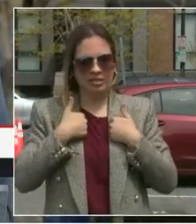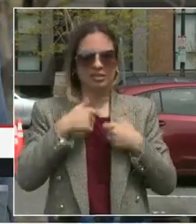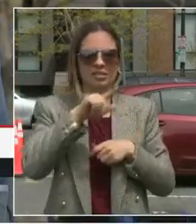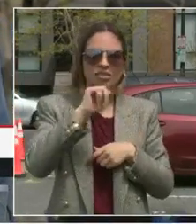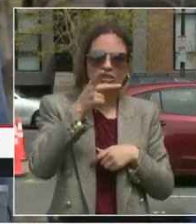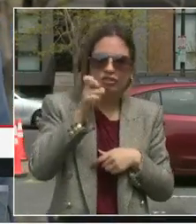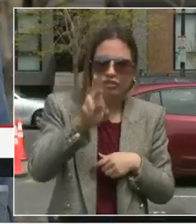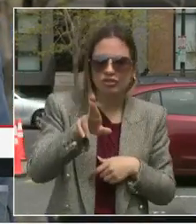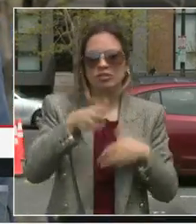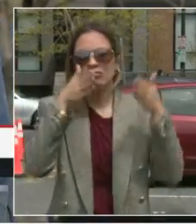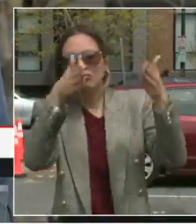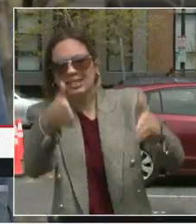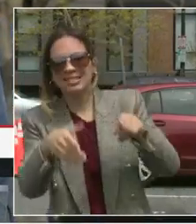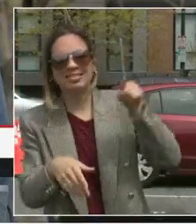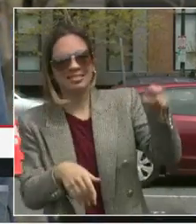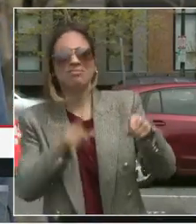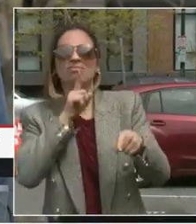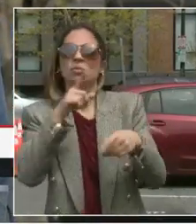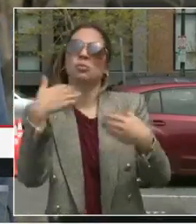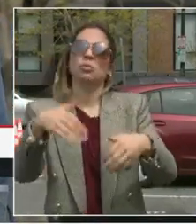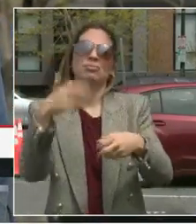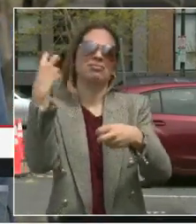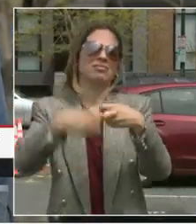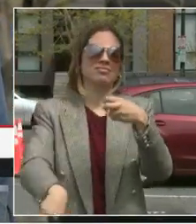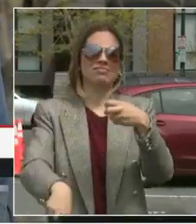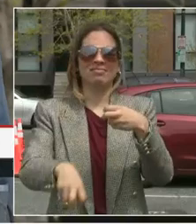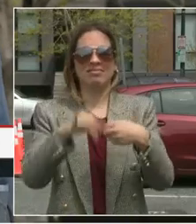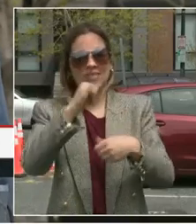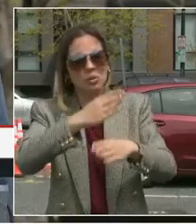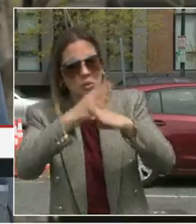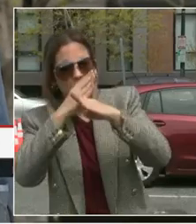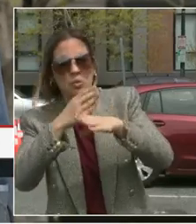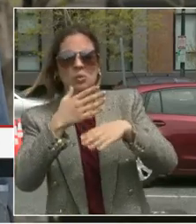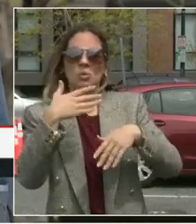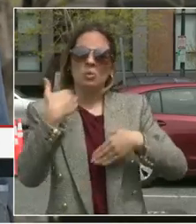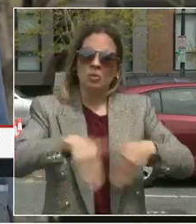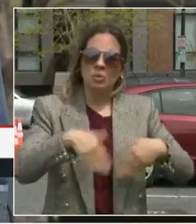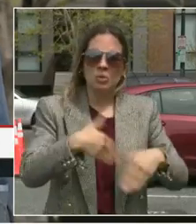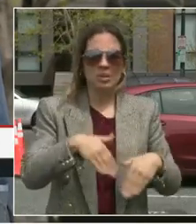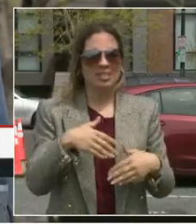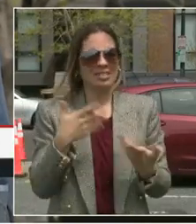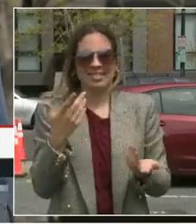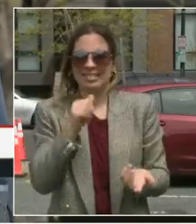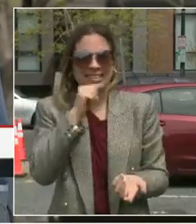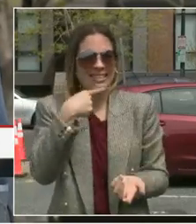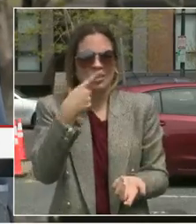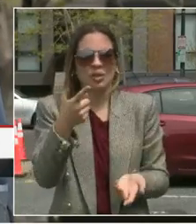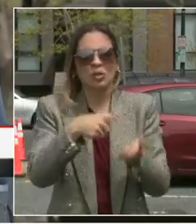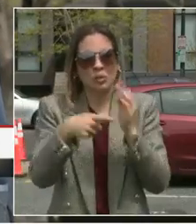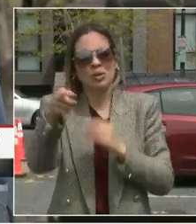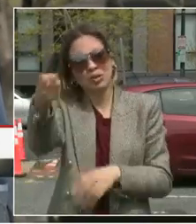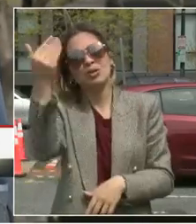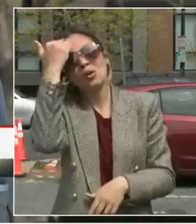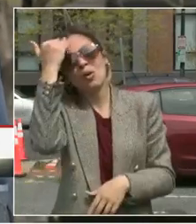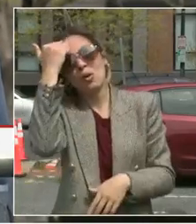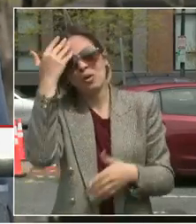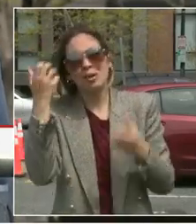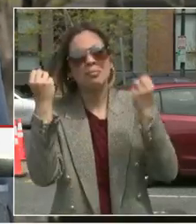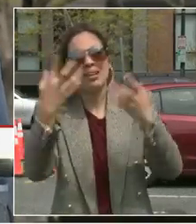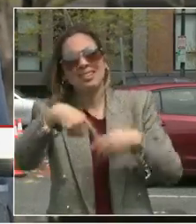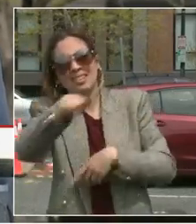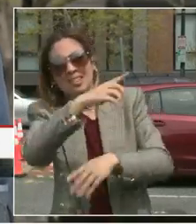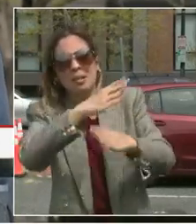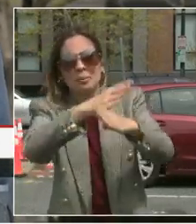very tough. A lot of barriers, and I don't have to tell you, a lot of barriers that we're